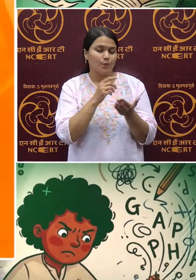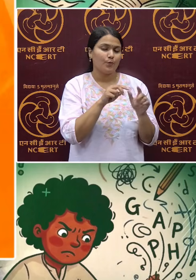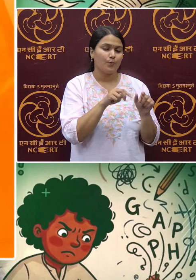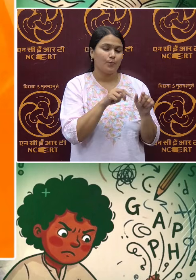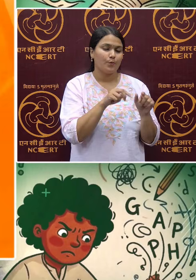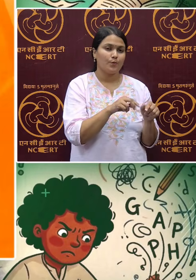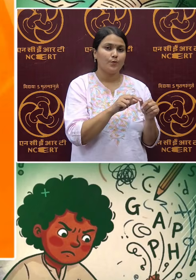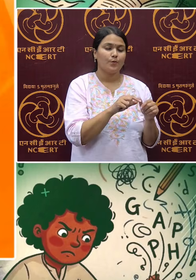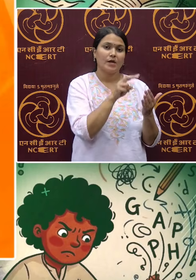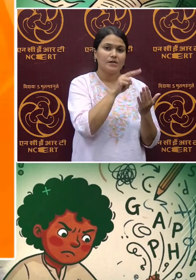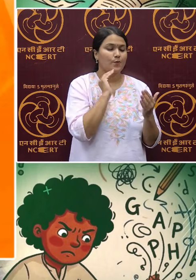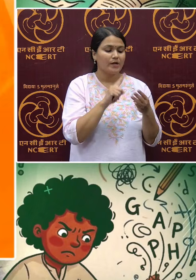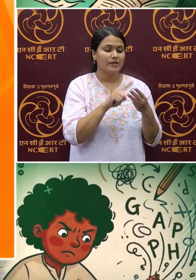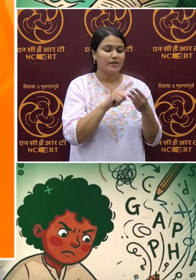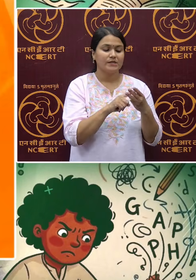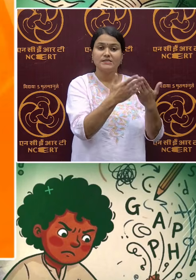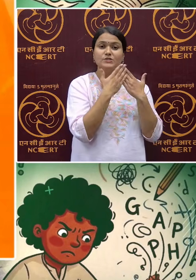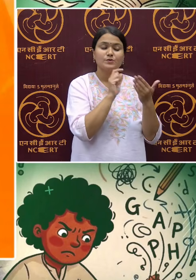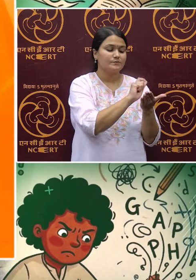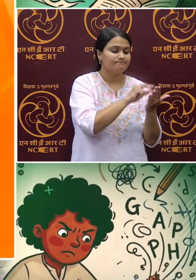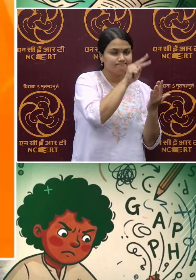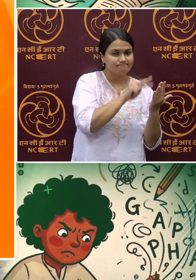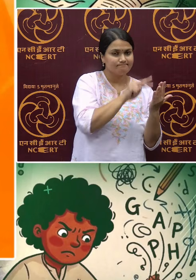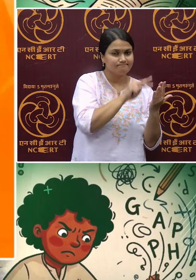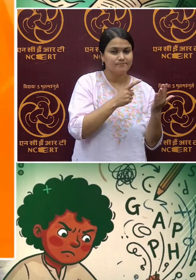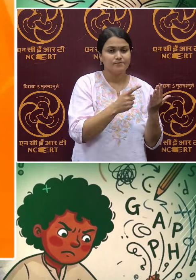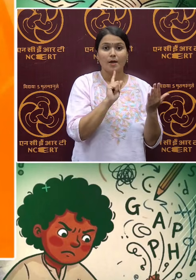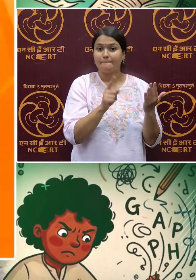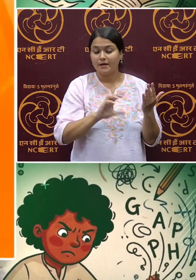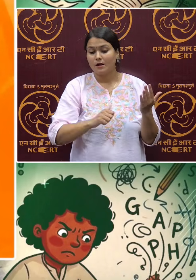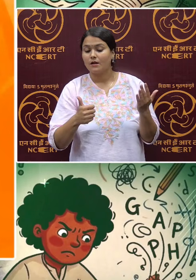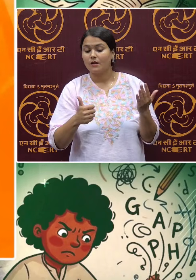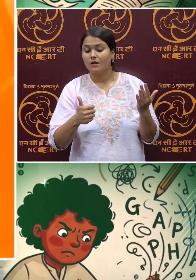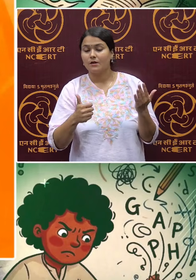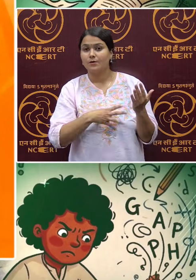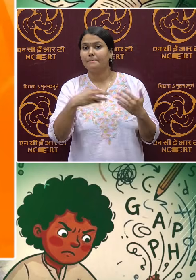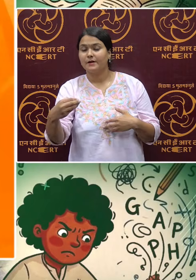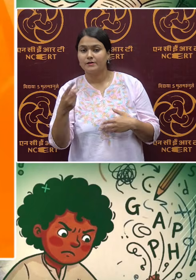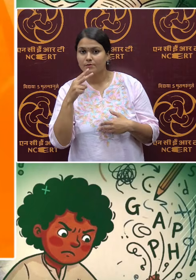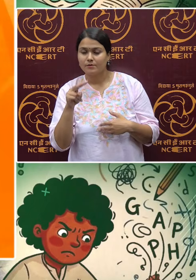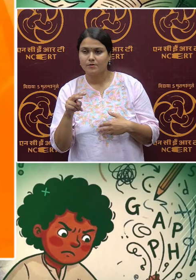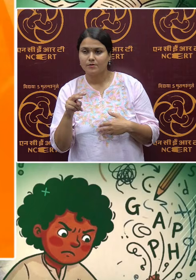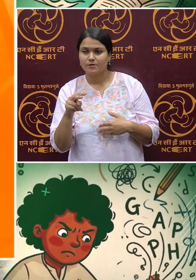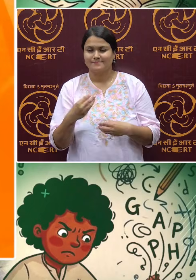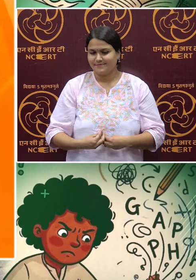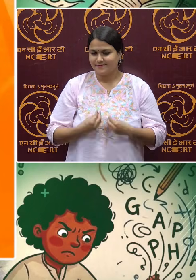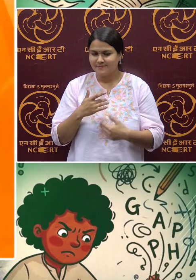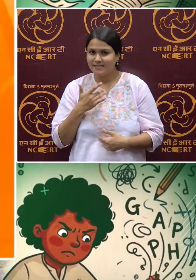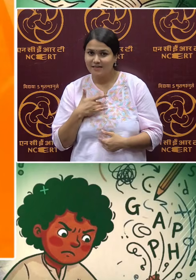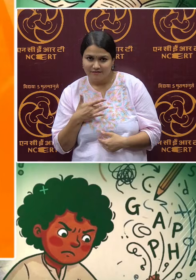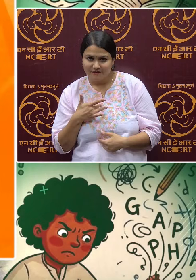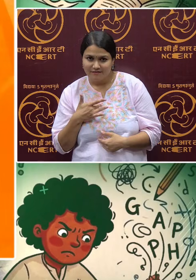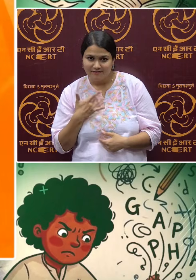right. The hidden disability is not only in the academic, it is also in the non-academic, like the emotional,